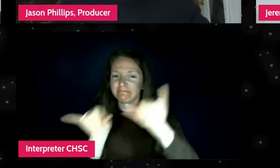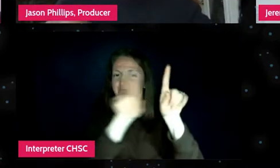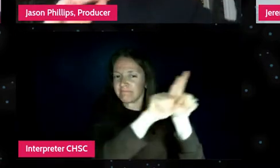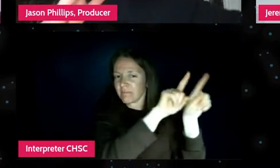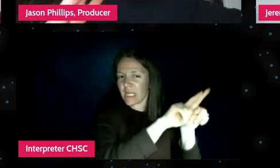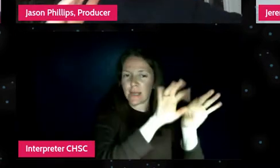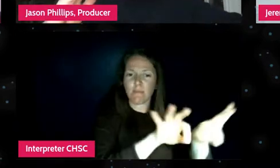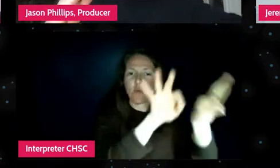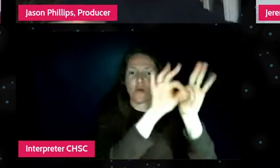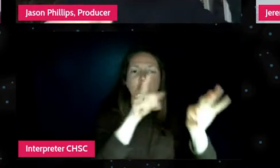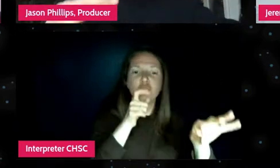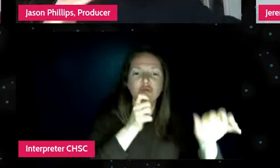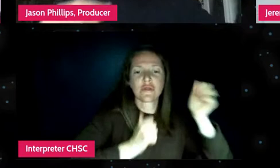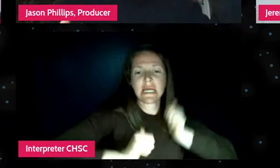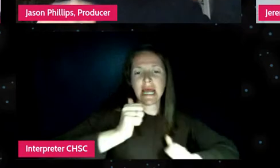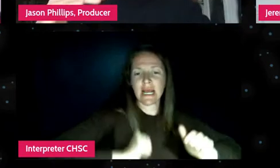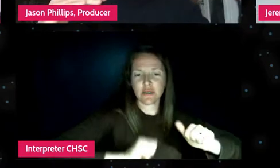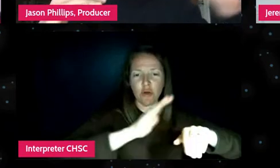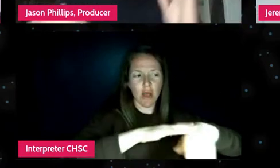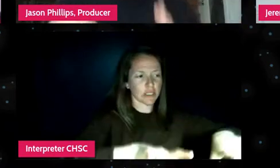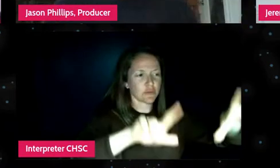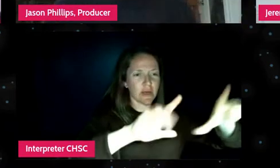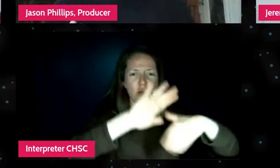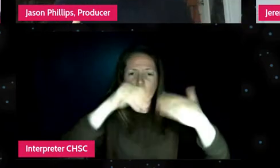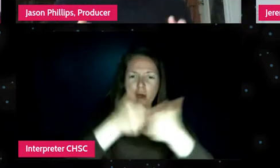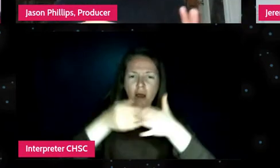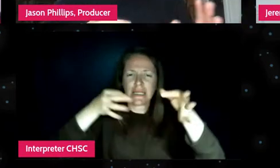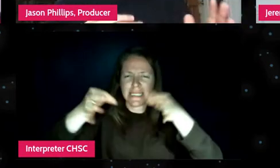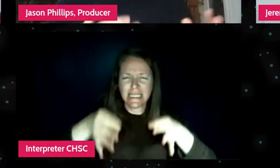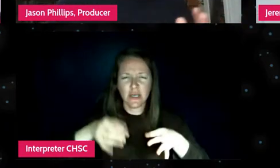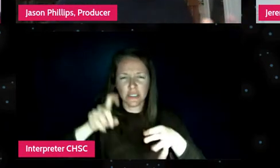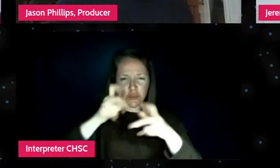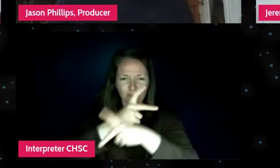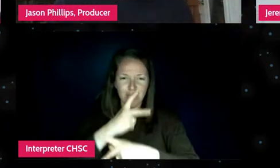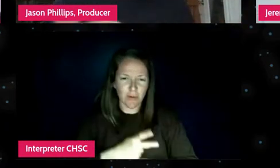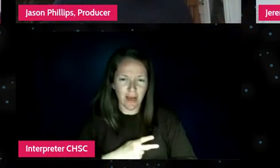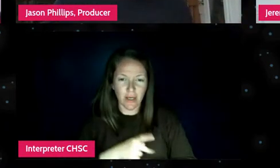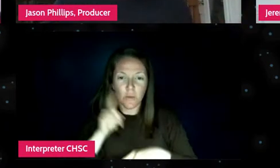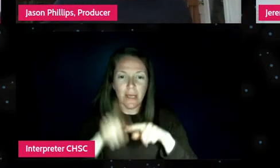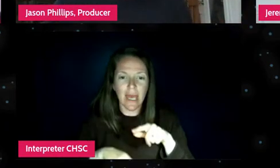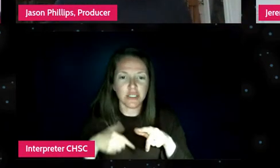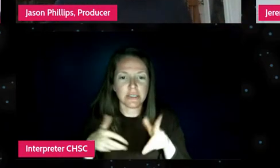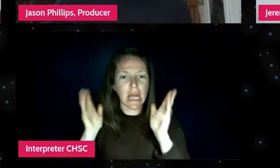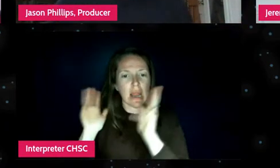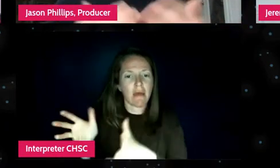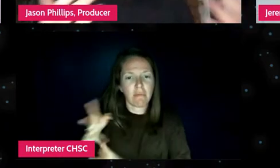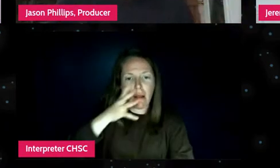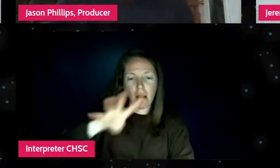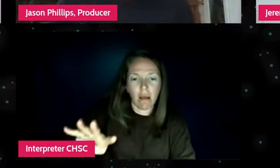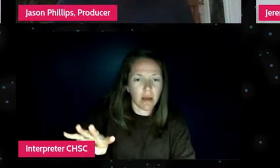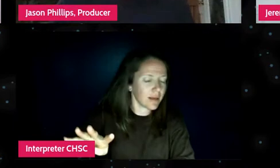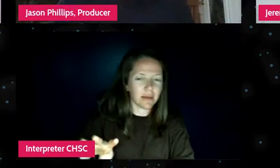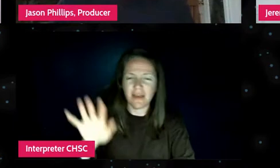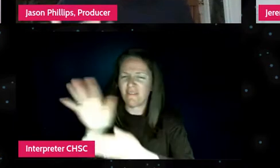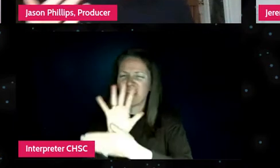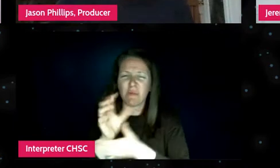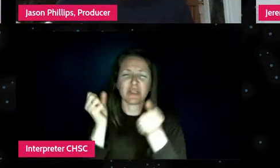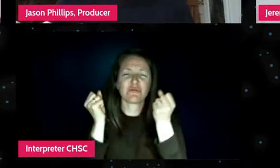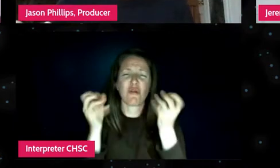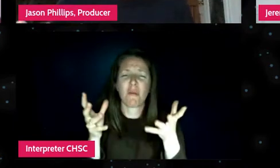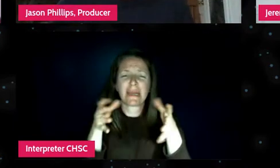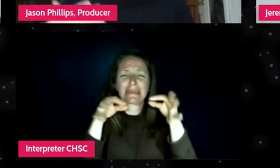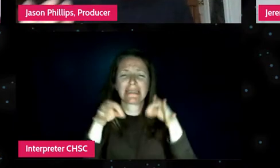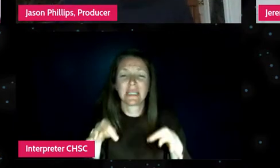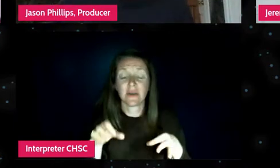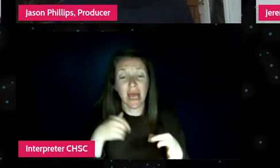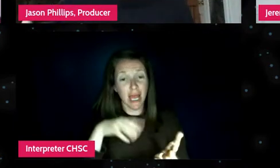screen. Like, they're all details that need to be worked out, and they can't just be left to the side. Like, film has so many details. And so what that taught